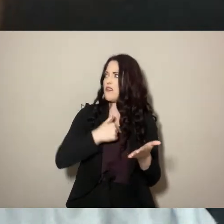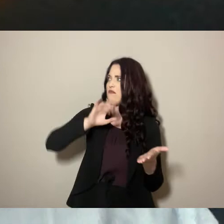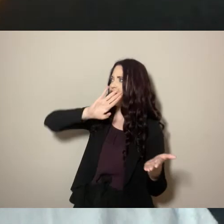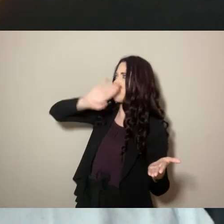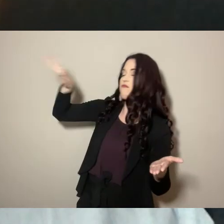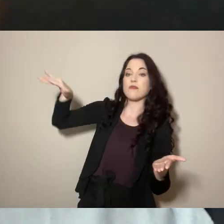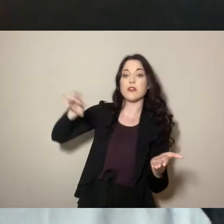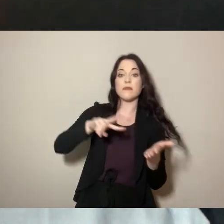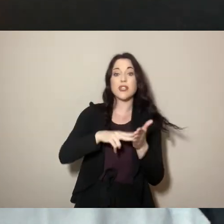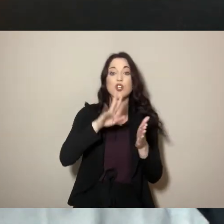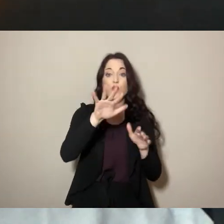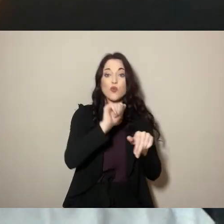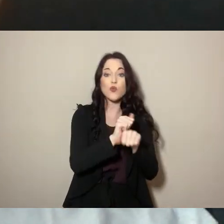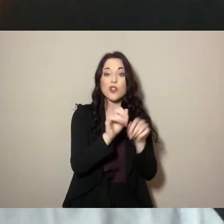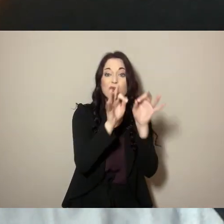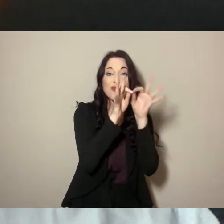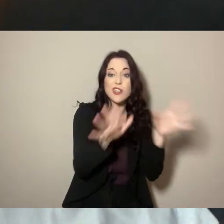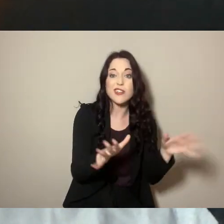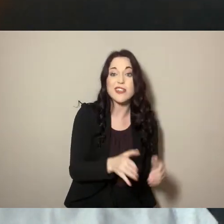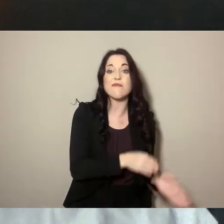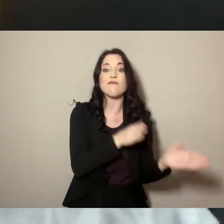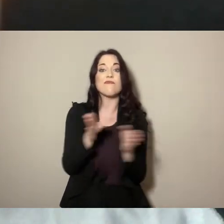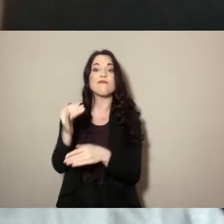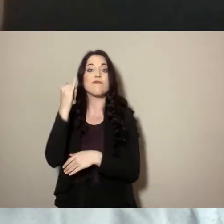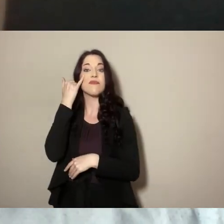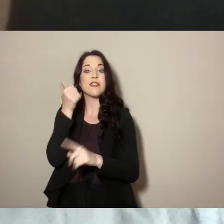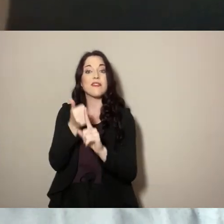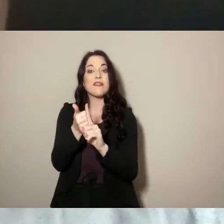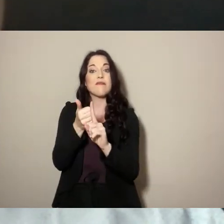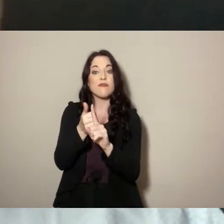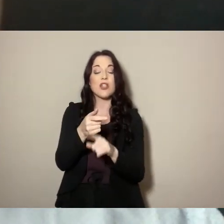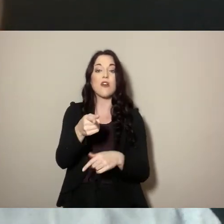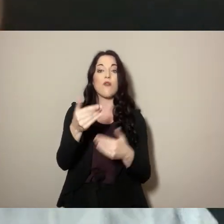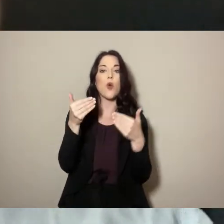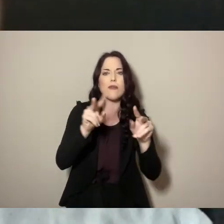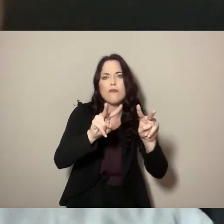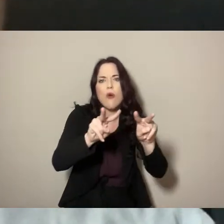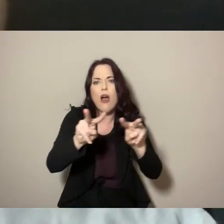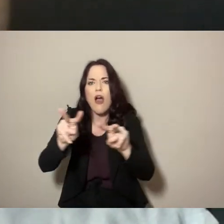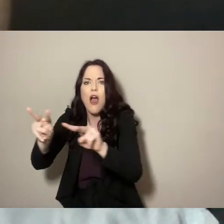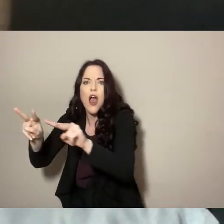If the Lord doesn't guard the city, the sentries watch in vain.